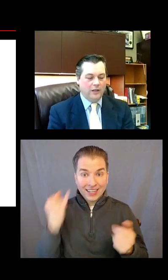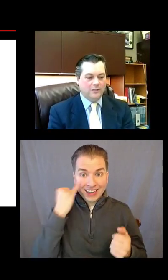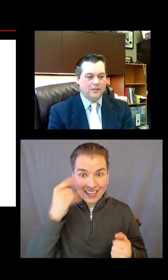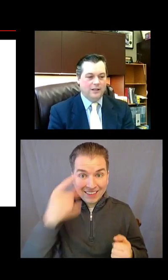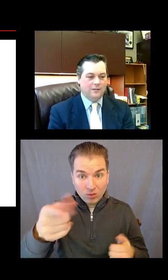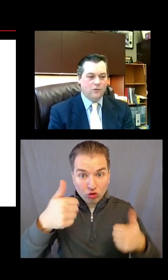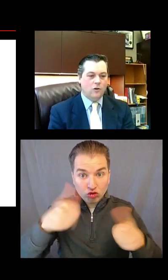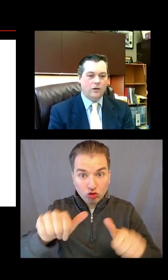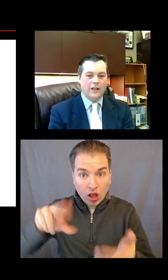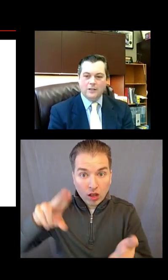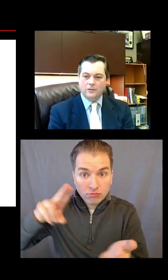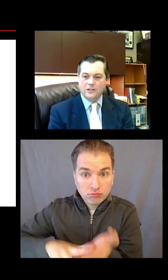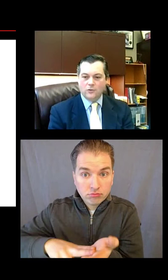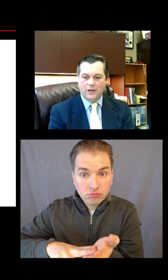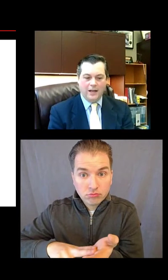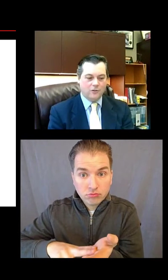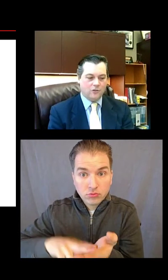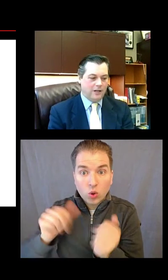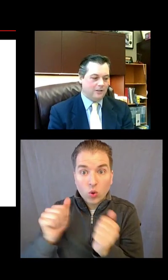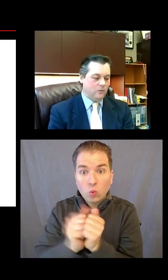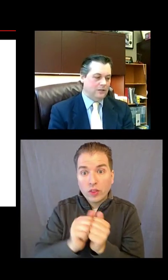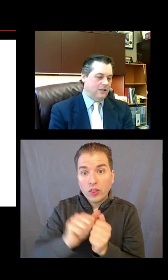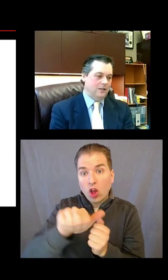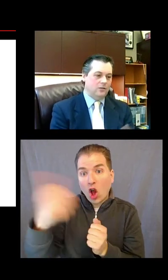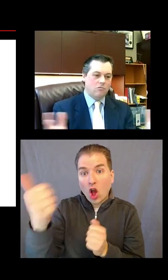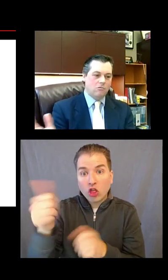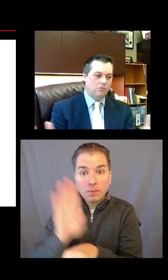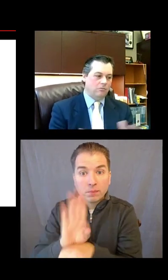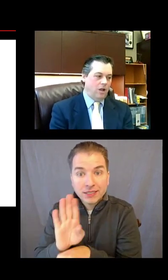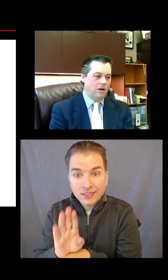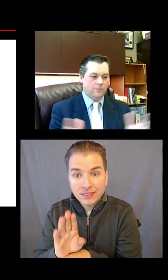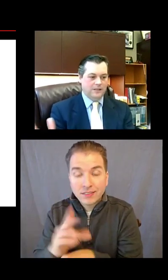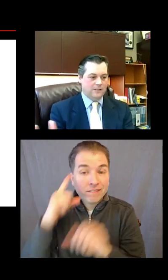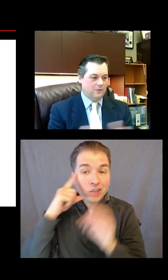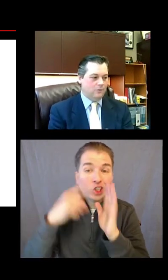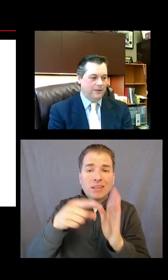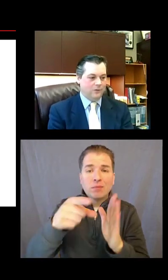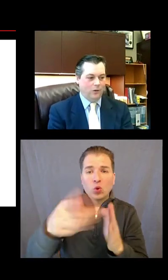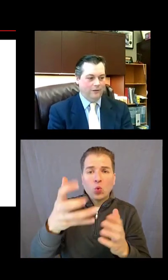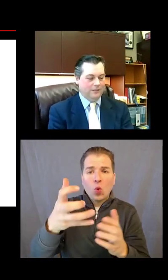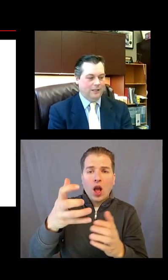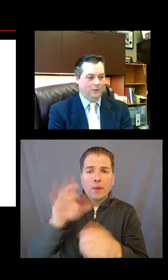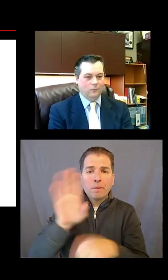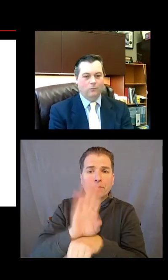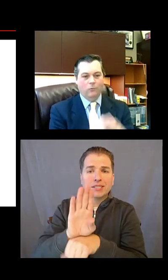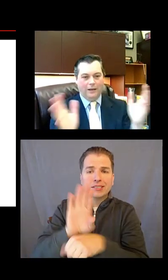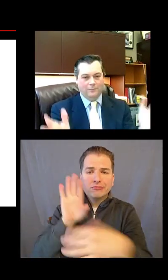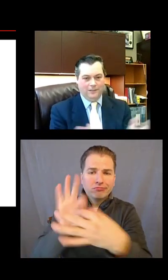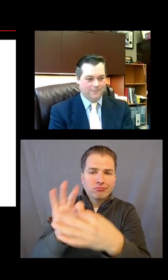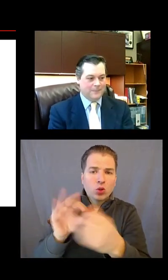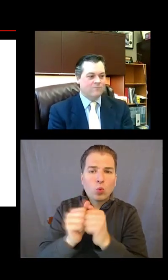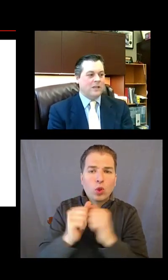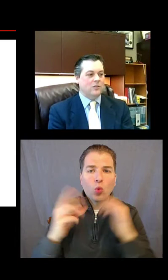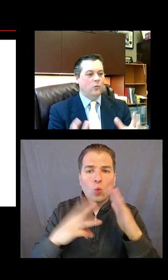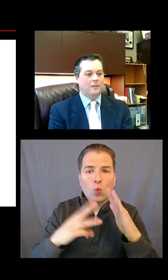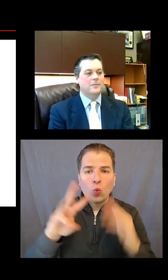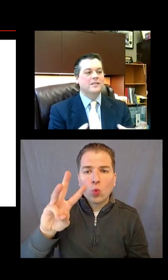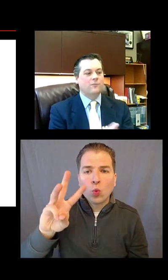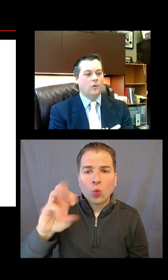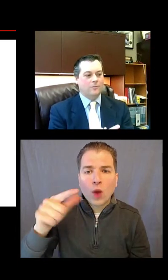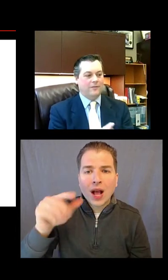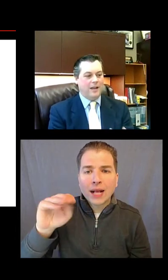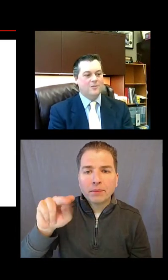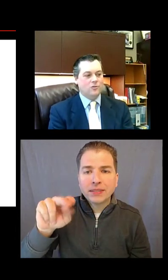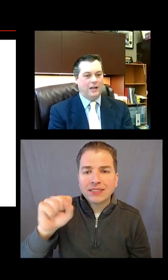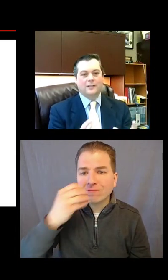will notice that if you go to enter into a contract with, say, a local large business, or pick one, Wegmans, the